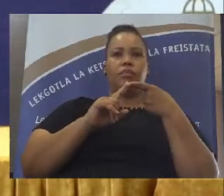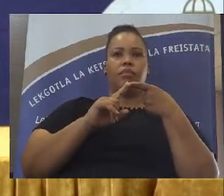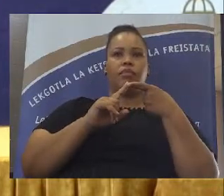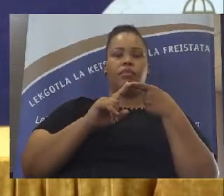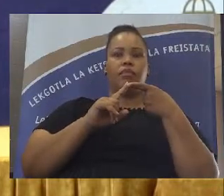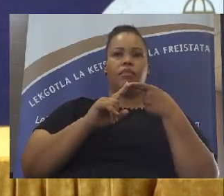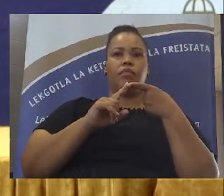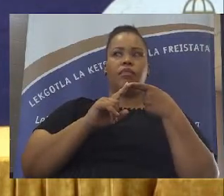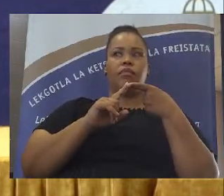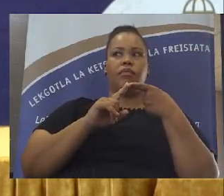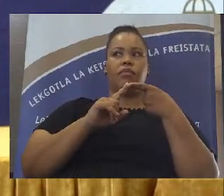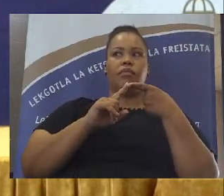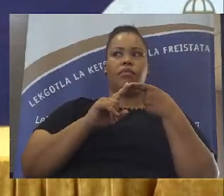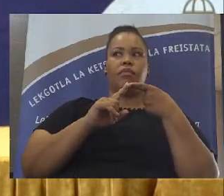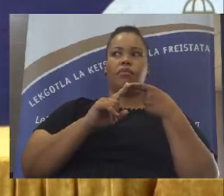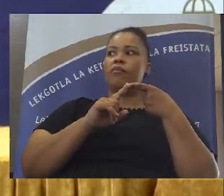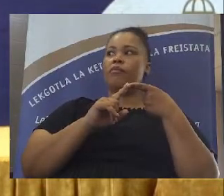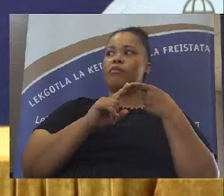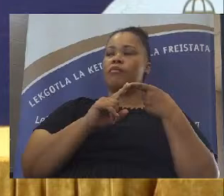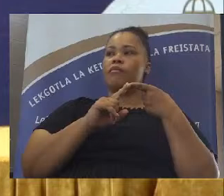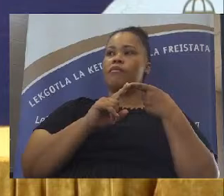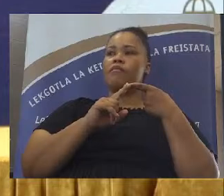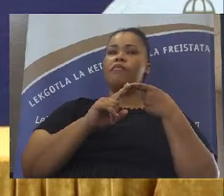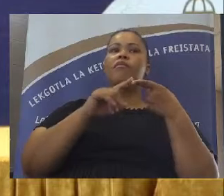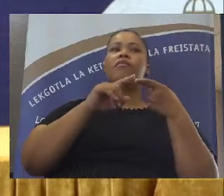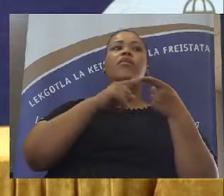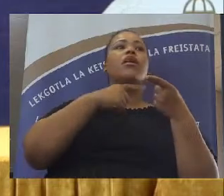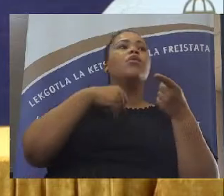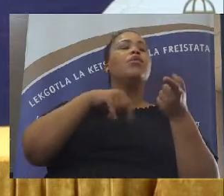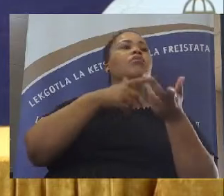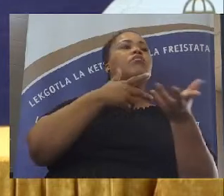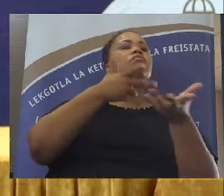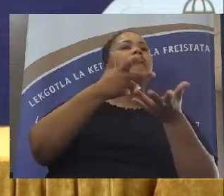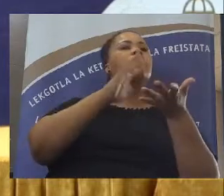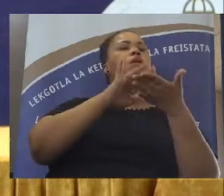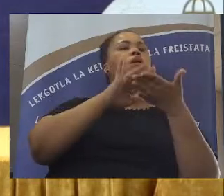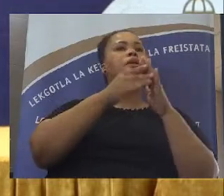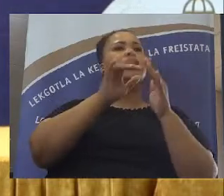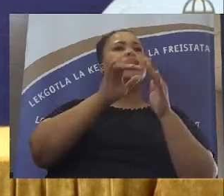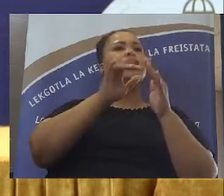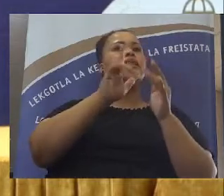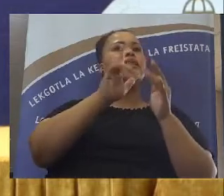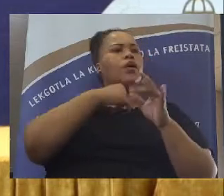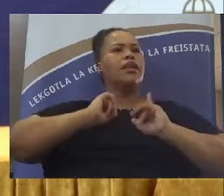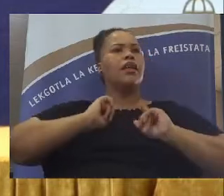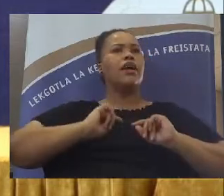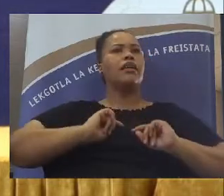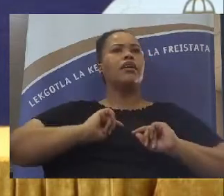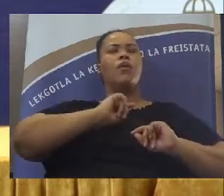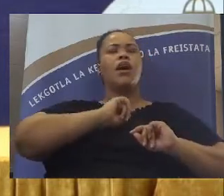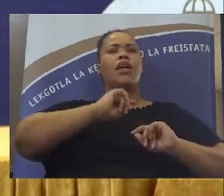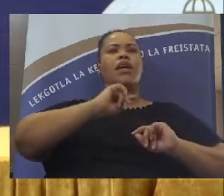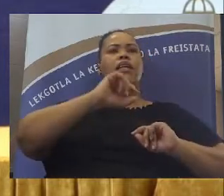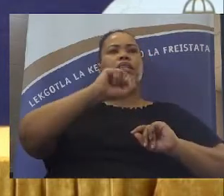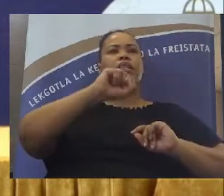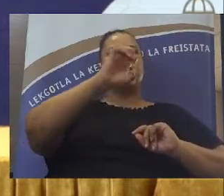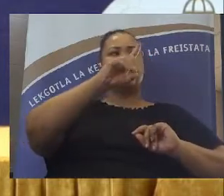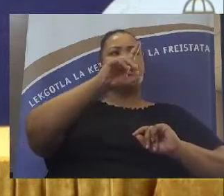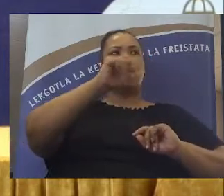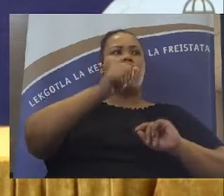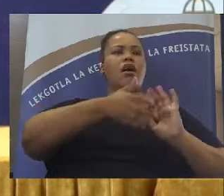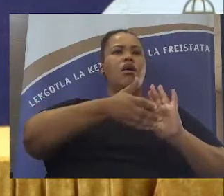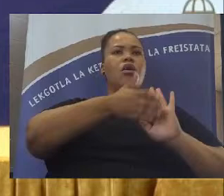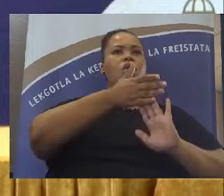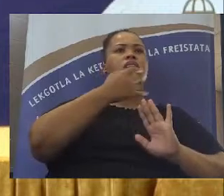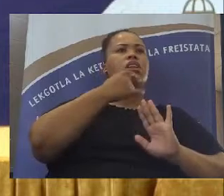because when we consulted, the communities were telling us, we're tired because we go to CEDA, and then they said, no, you must go